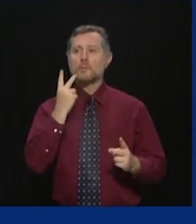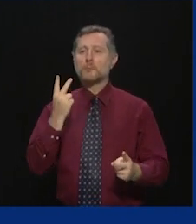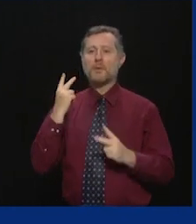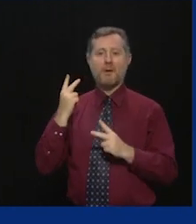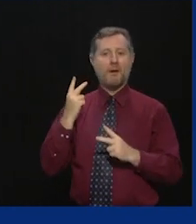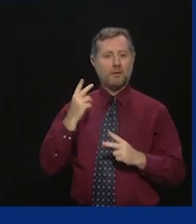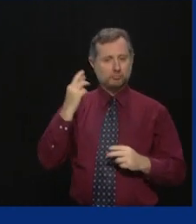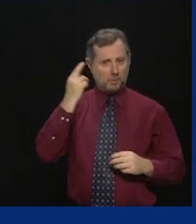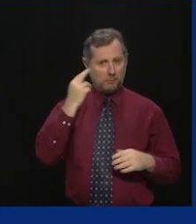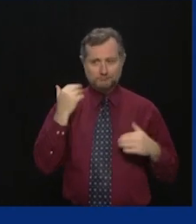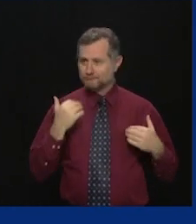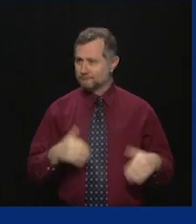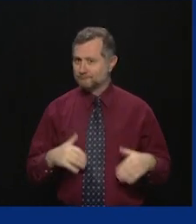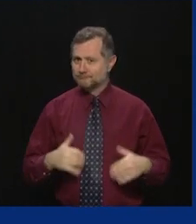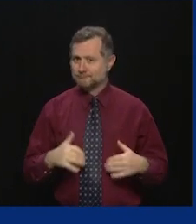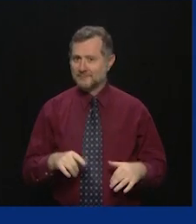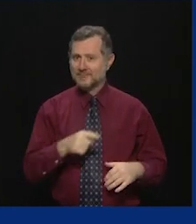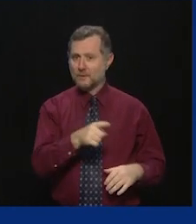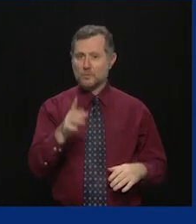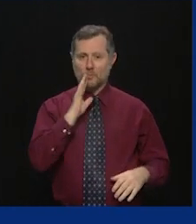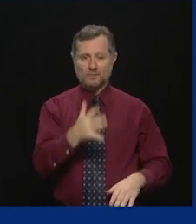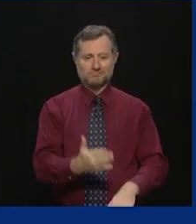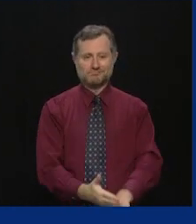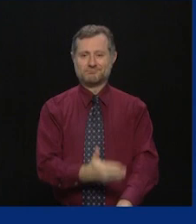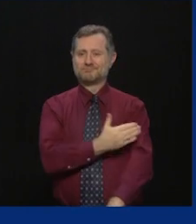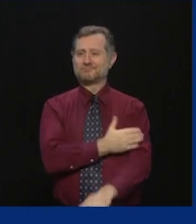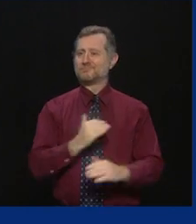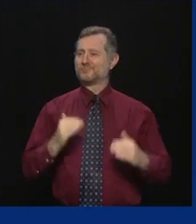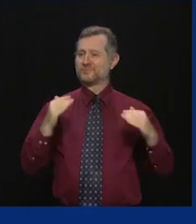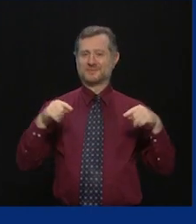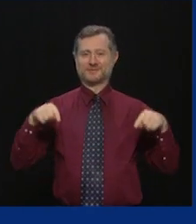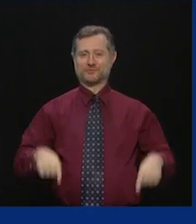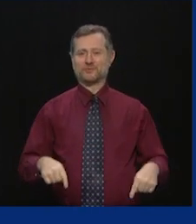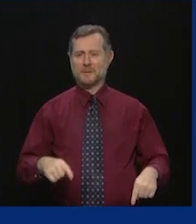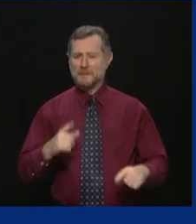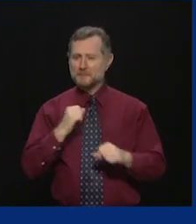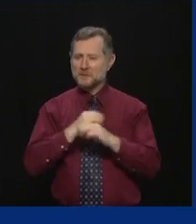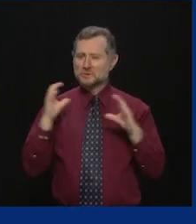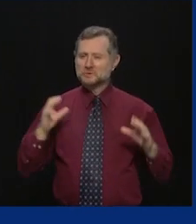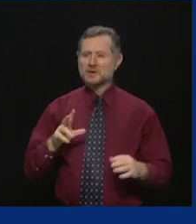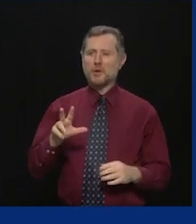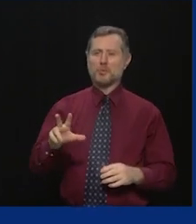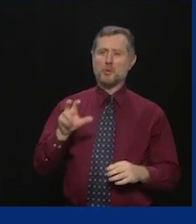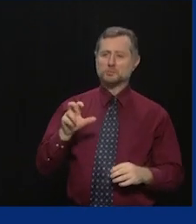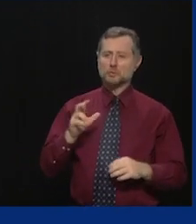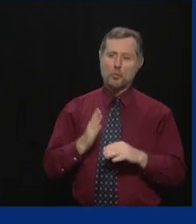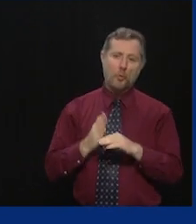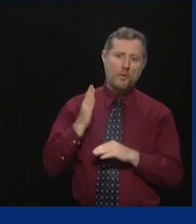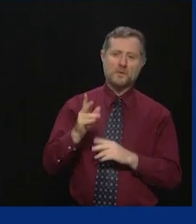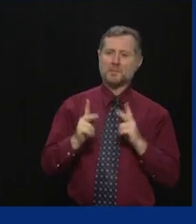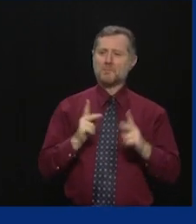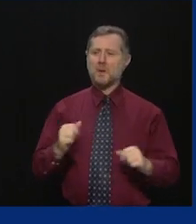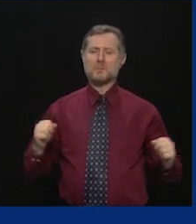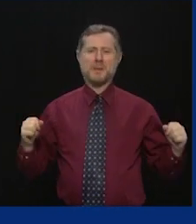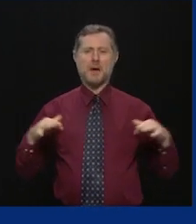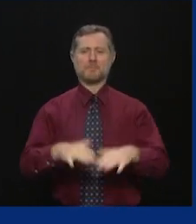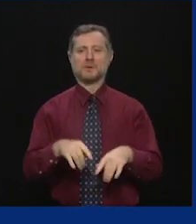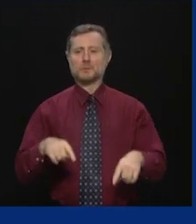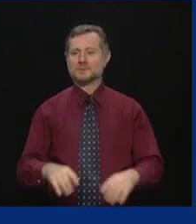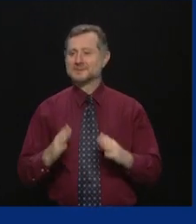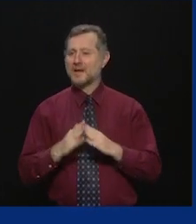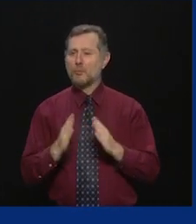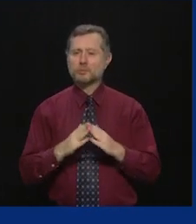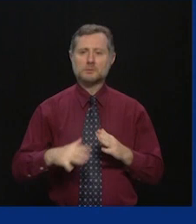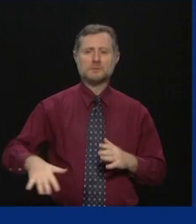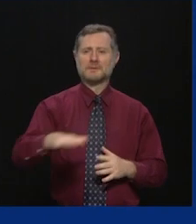And what Constellation will bring is probably 300 or more people downtown, and you'll see businesses sprout. You'll see a huge economic